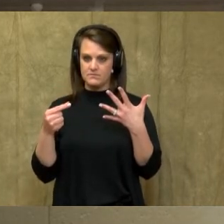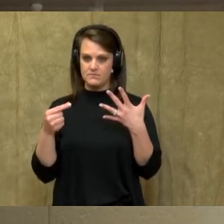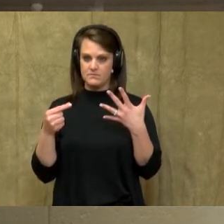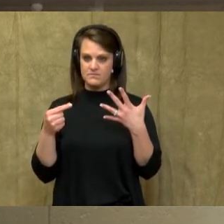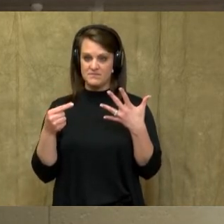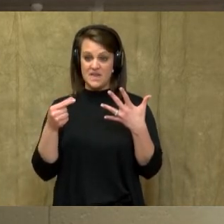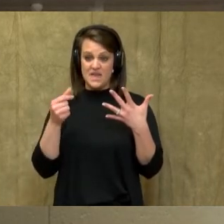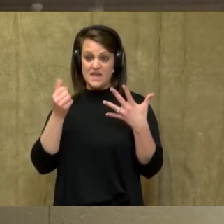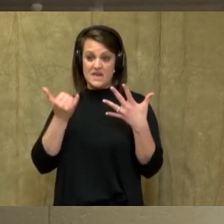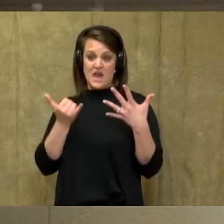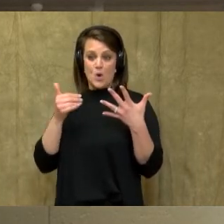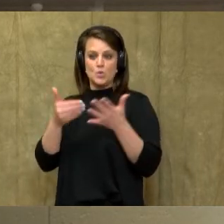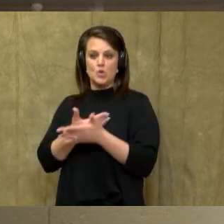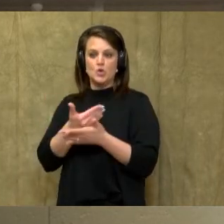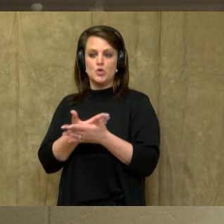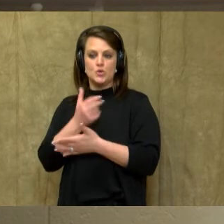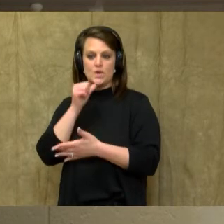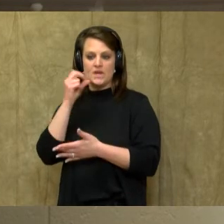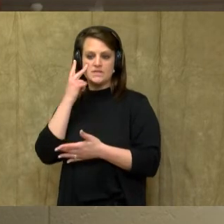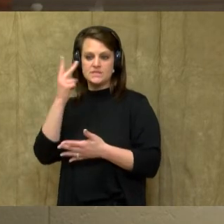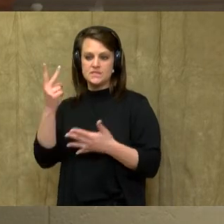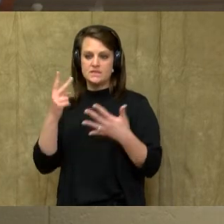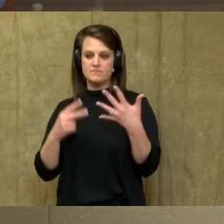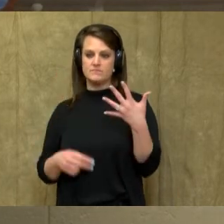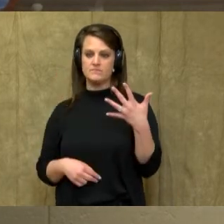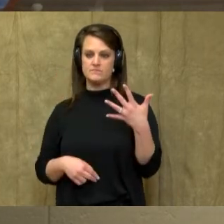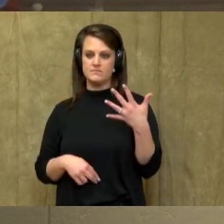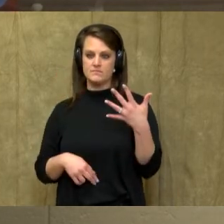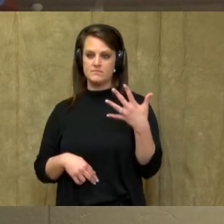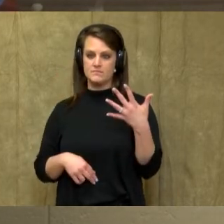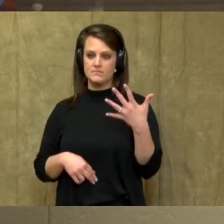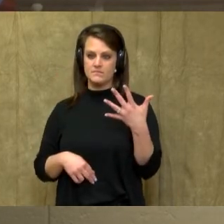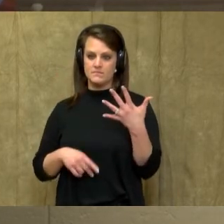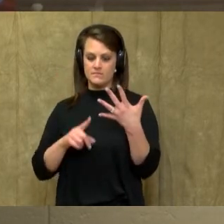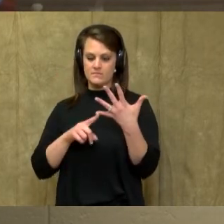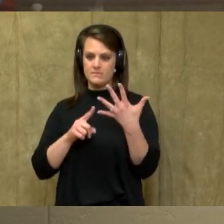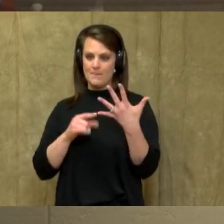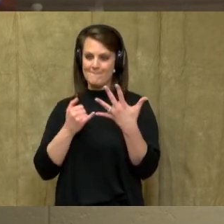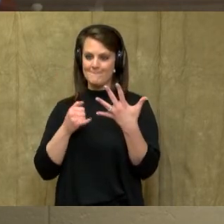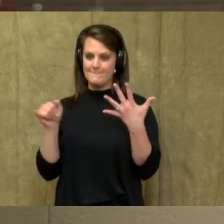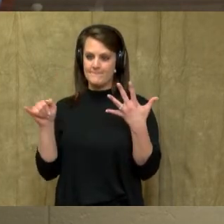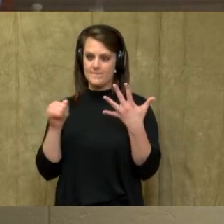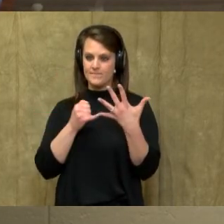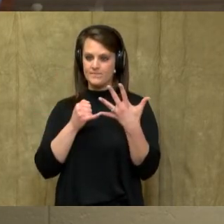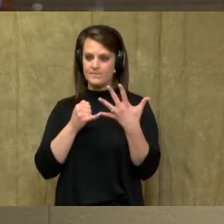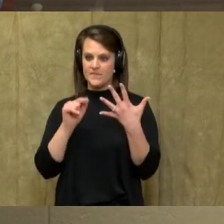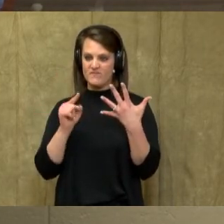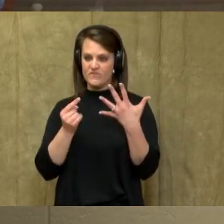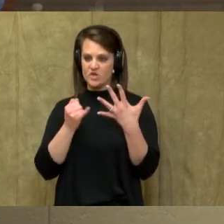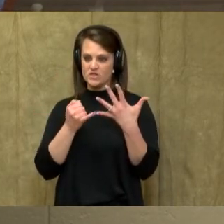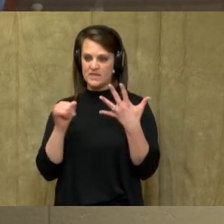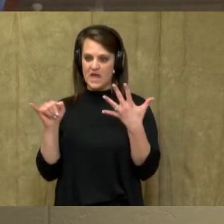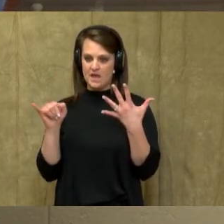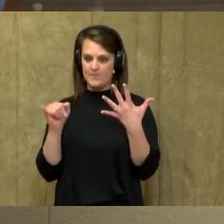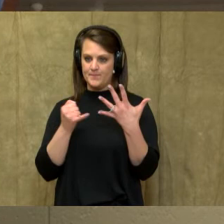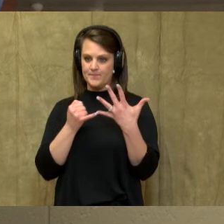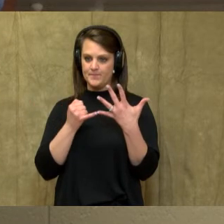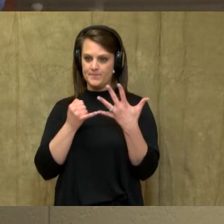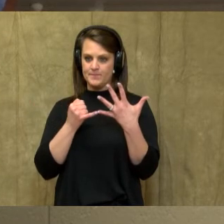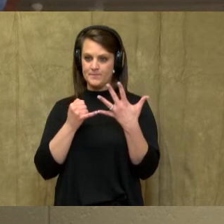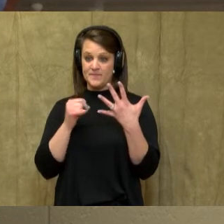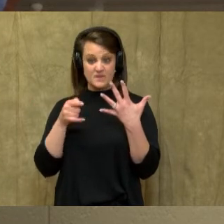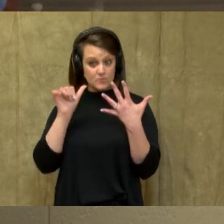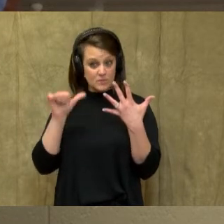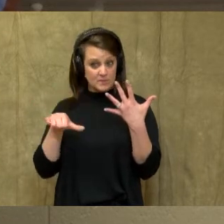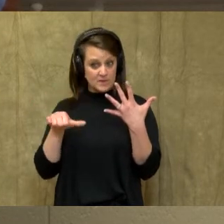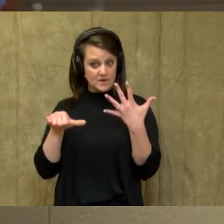that we have not yet had in this song. It's on the very bottom, the first line of the staff. Do you remember